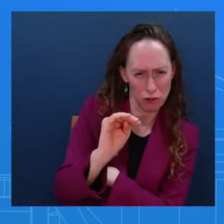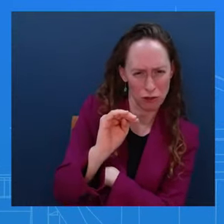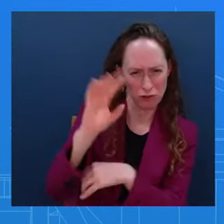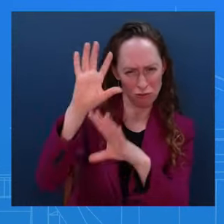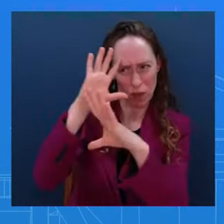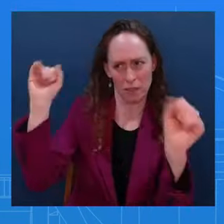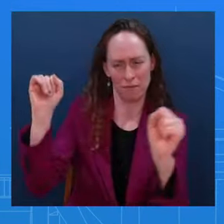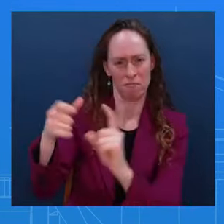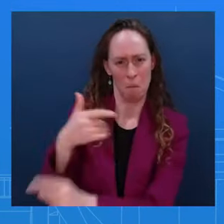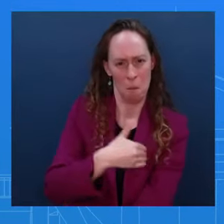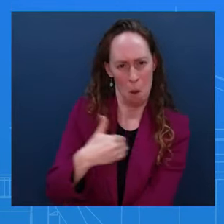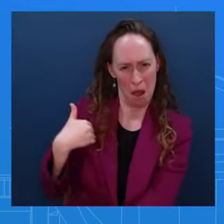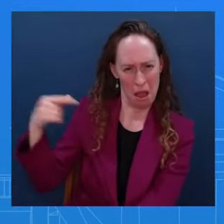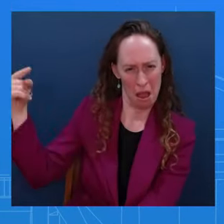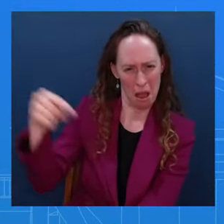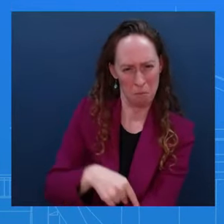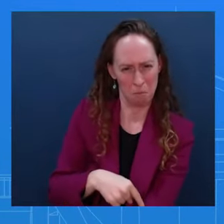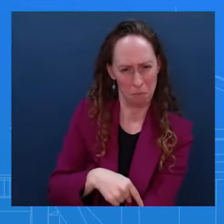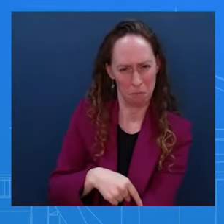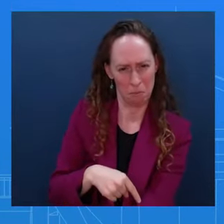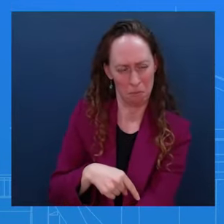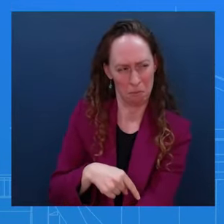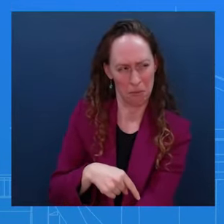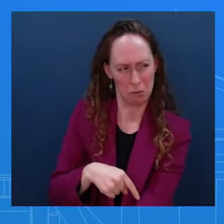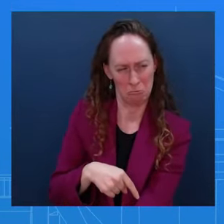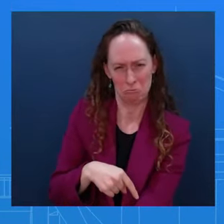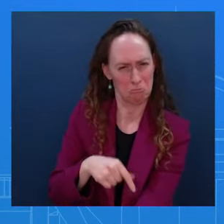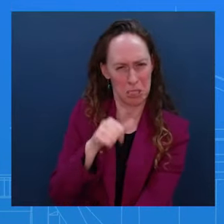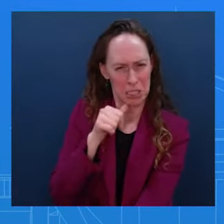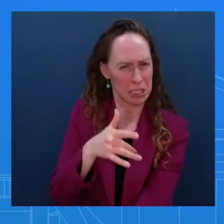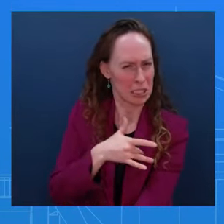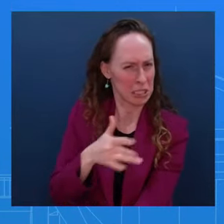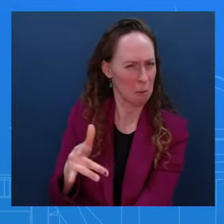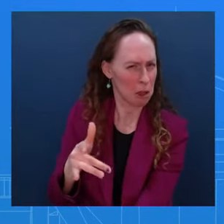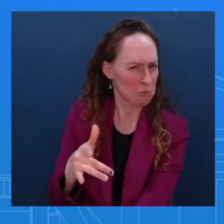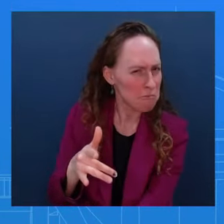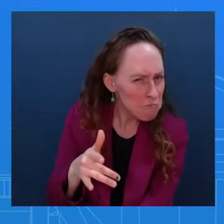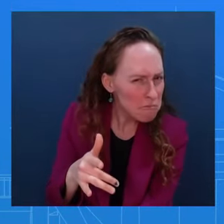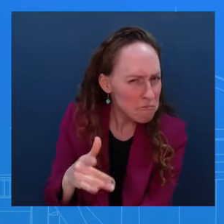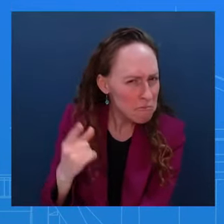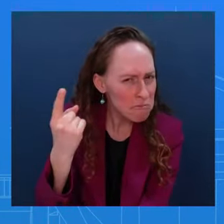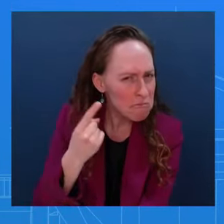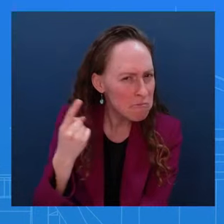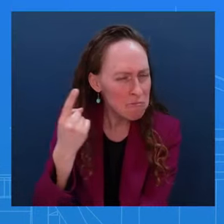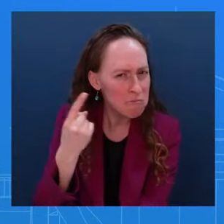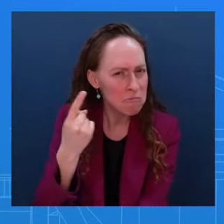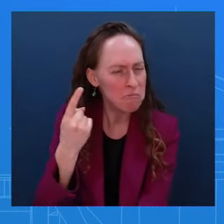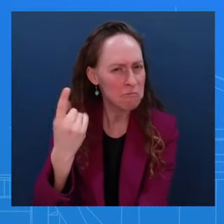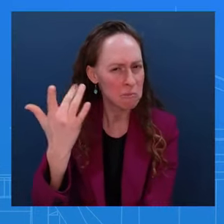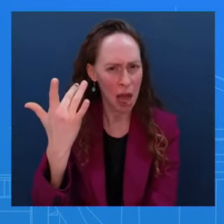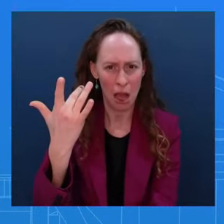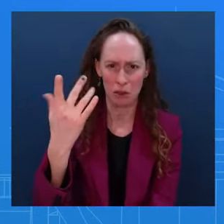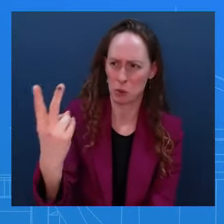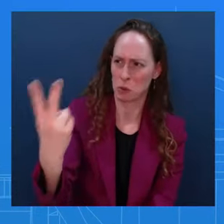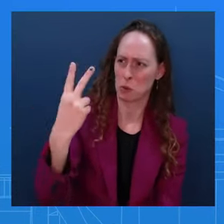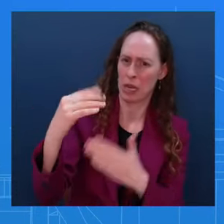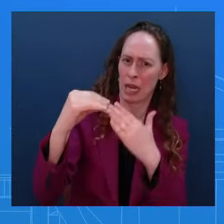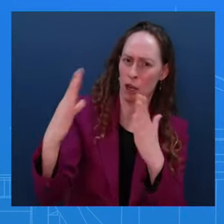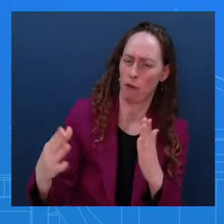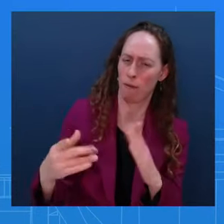is quite unusual, but two leaders from one country, especially that the President